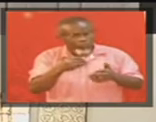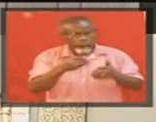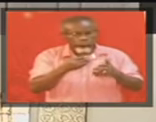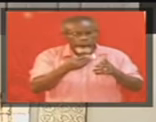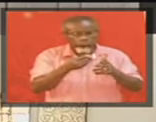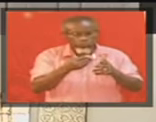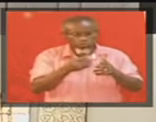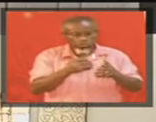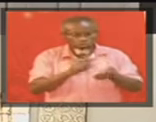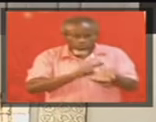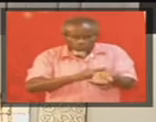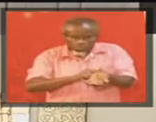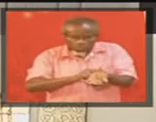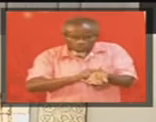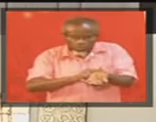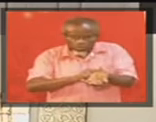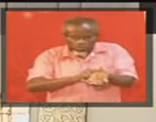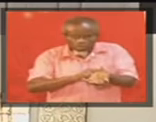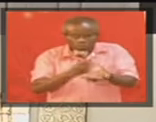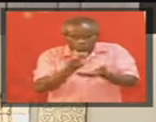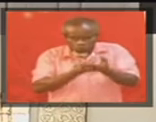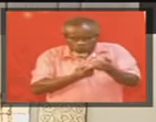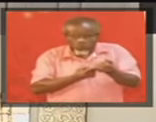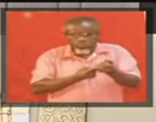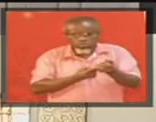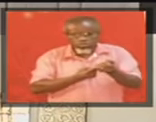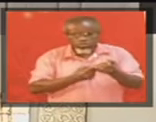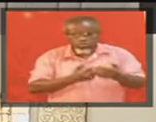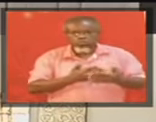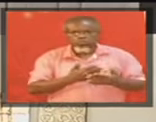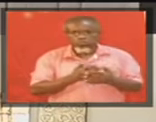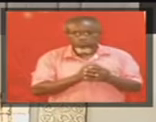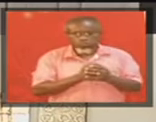readings on the machine when it's up.